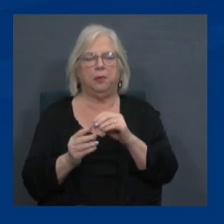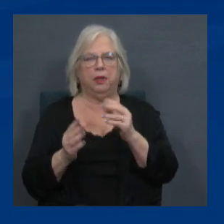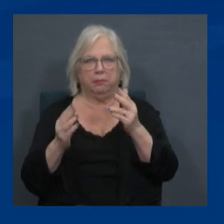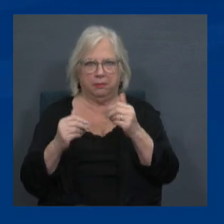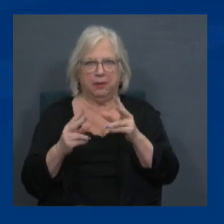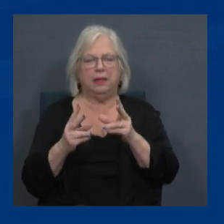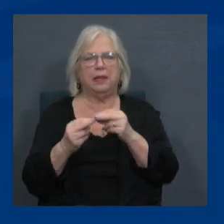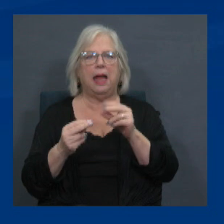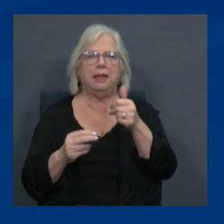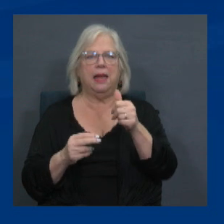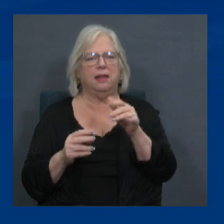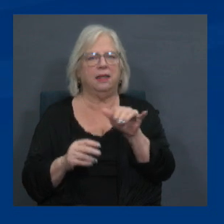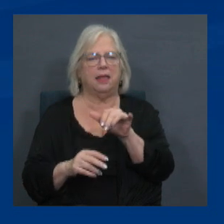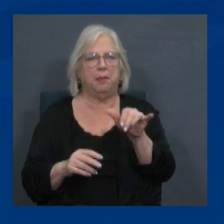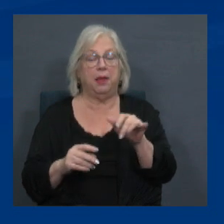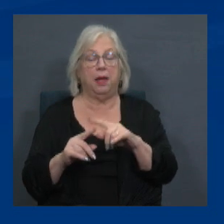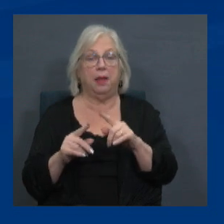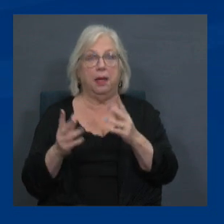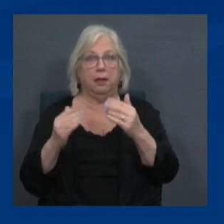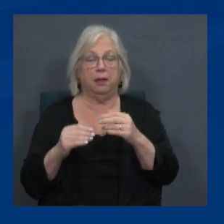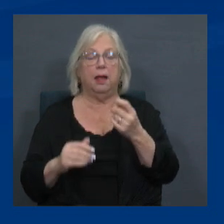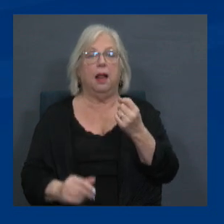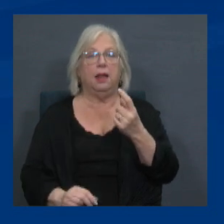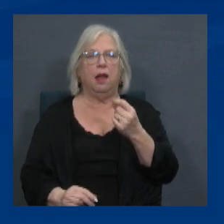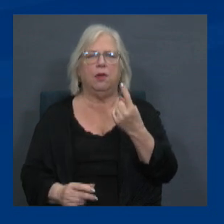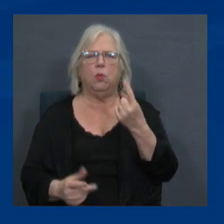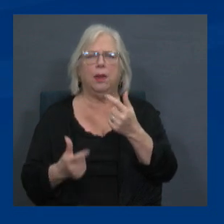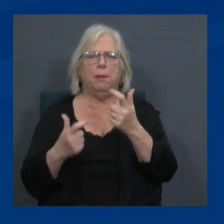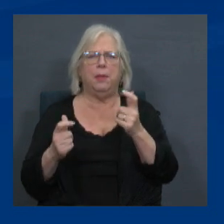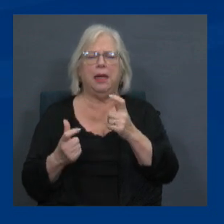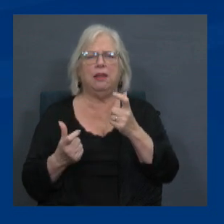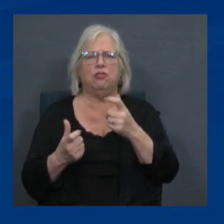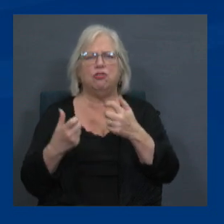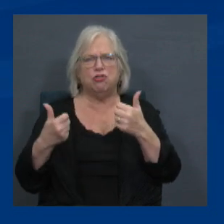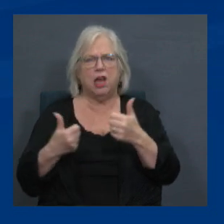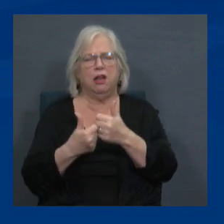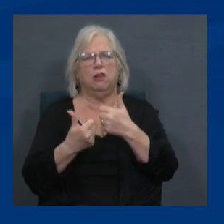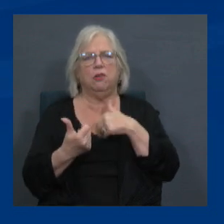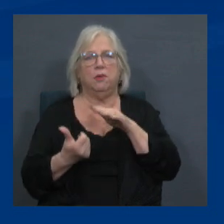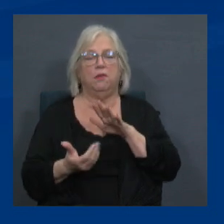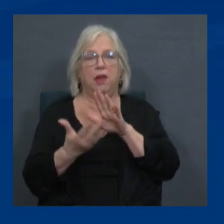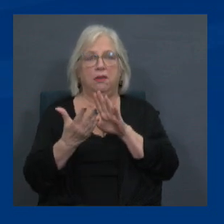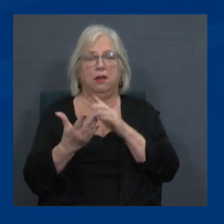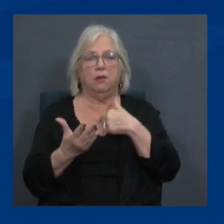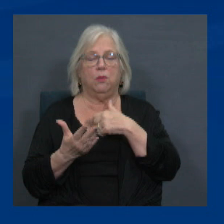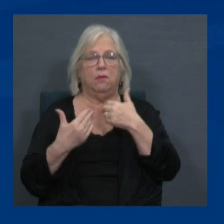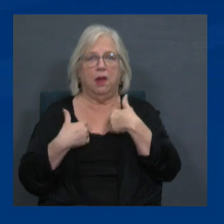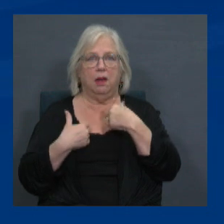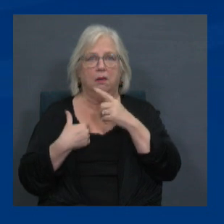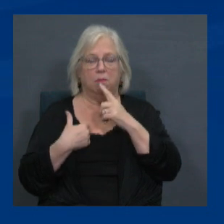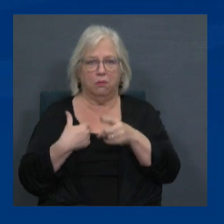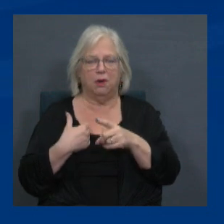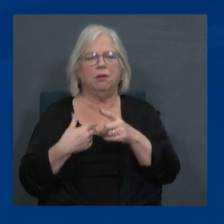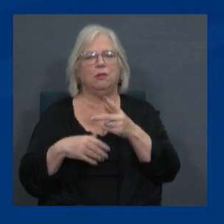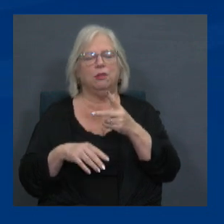then 11, one of the biggest challenges we've been facing here as of late is that we've had a real challenge in